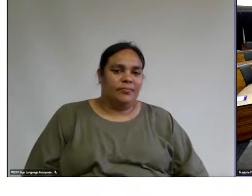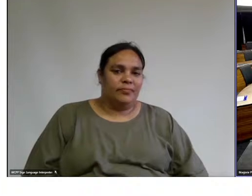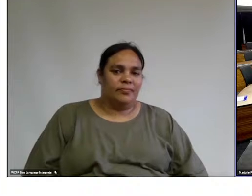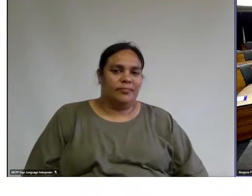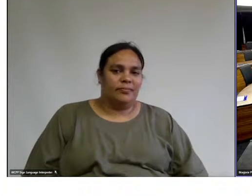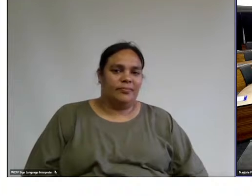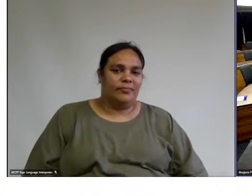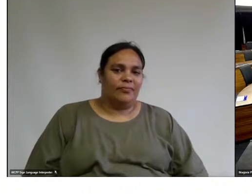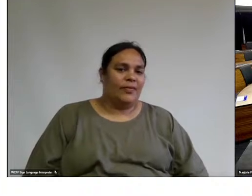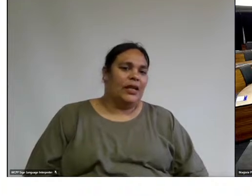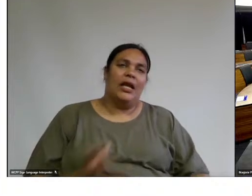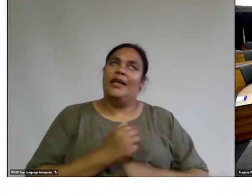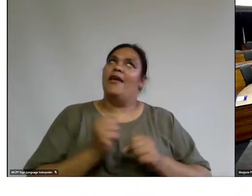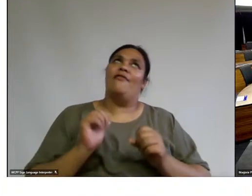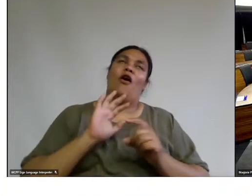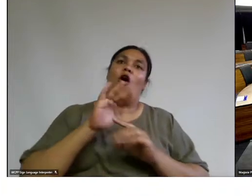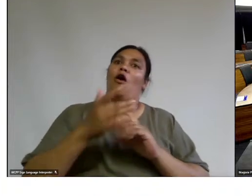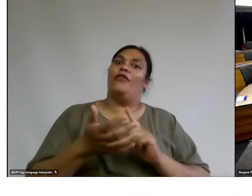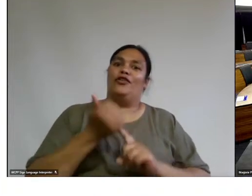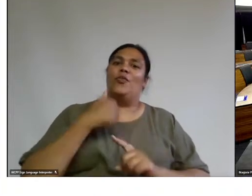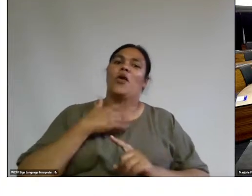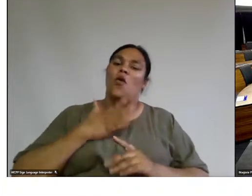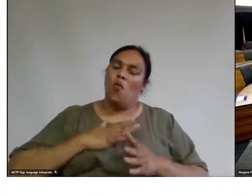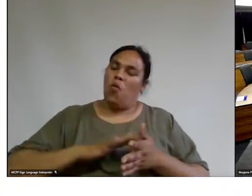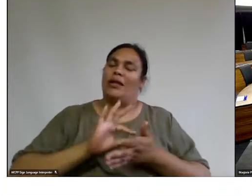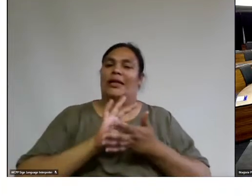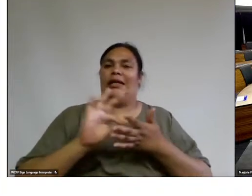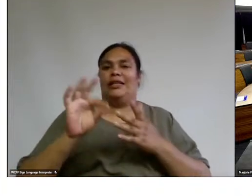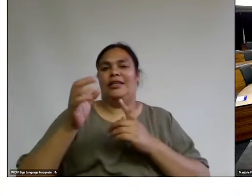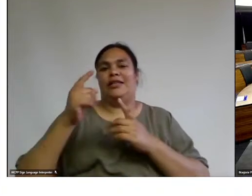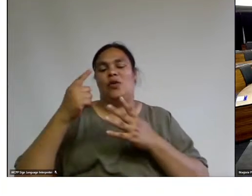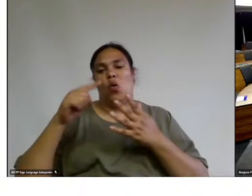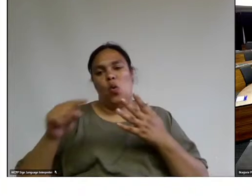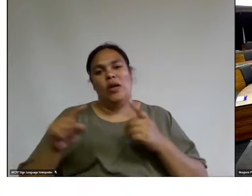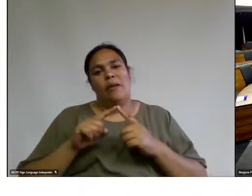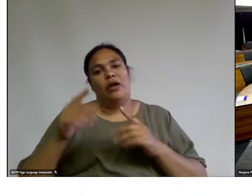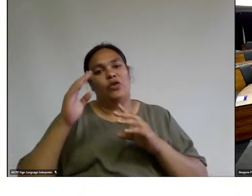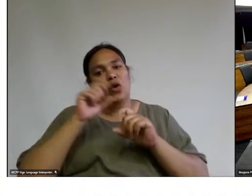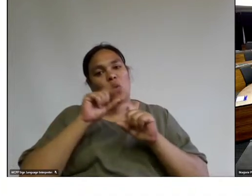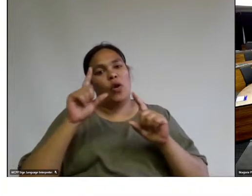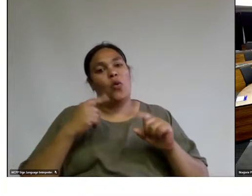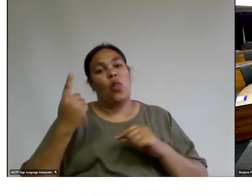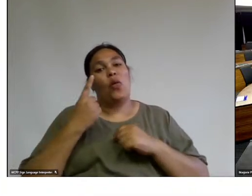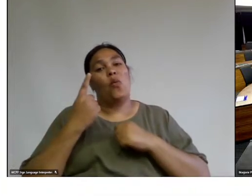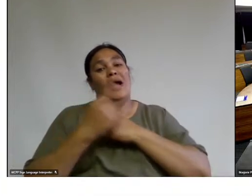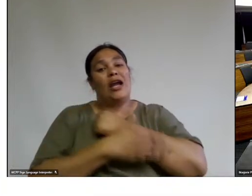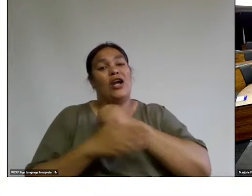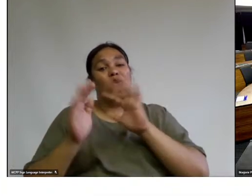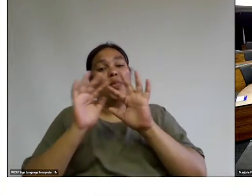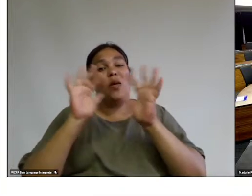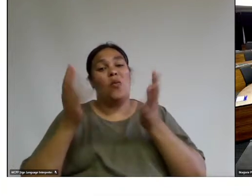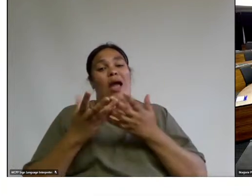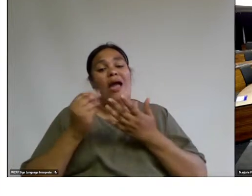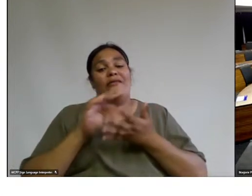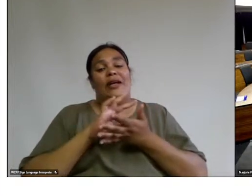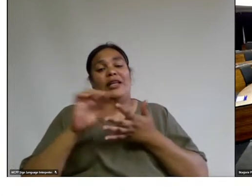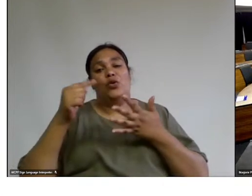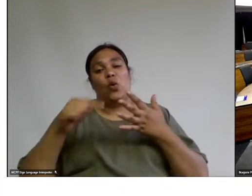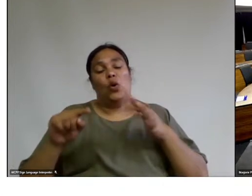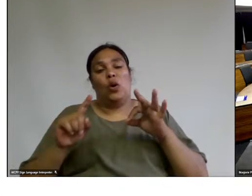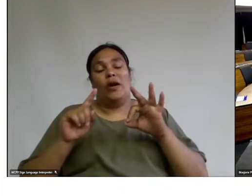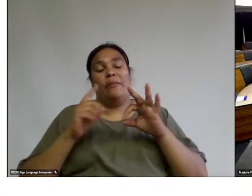Never an overachievement, Chairperson. Obviously, we would like a clean audit, but as you are aware, I think we're the only country in the whole world that has a clean audit as a